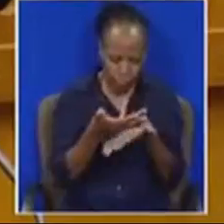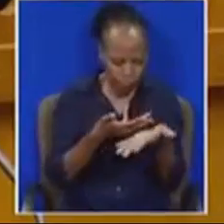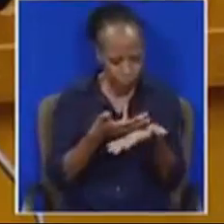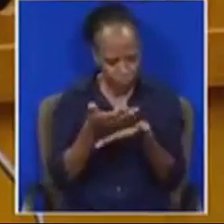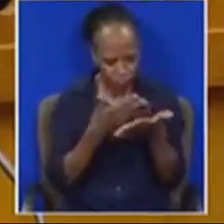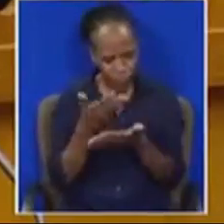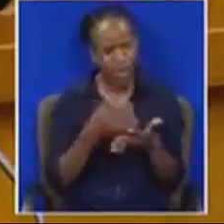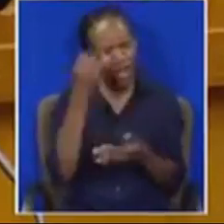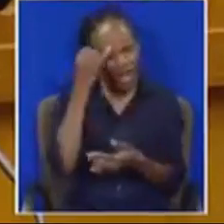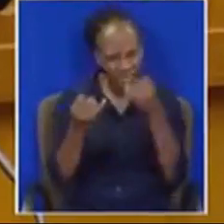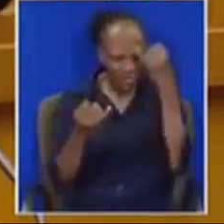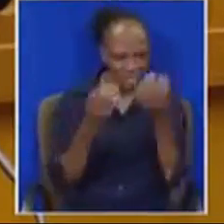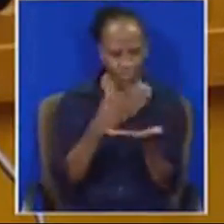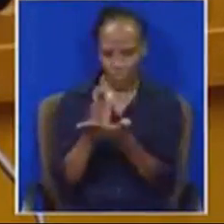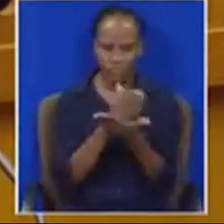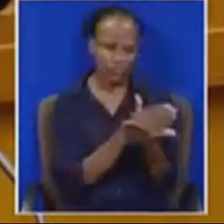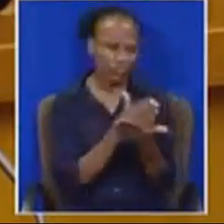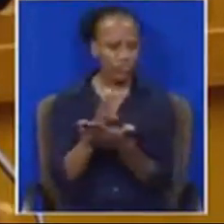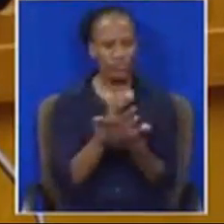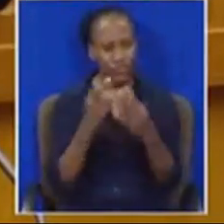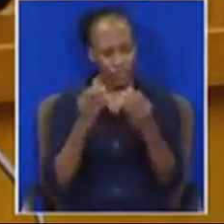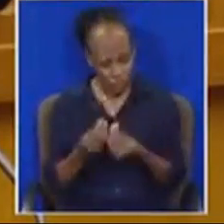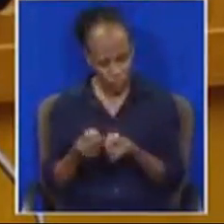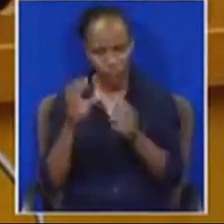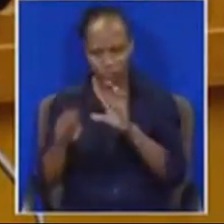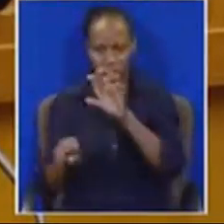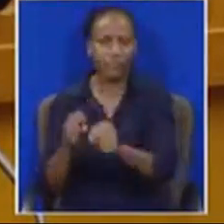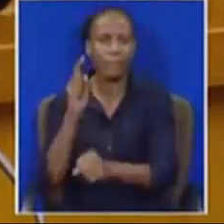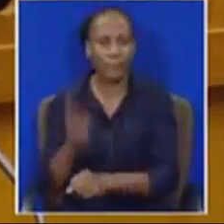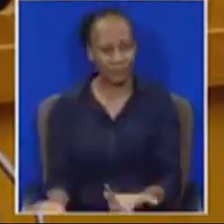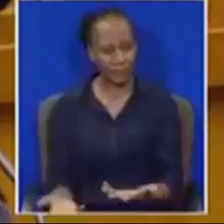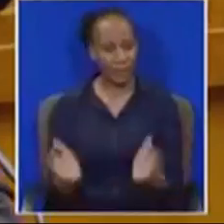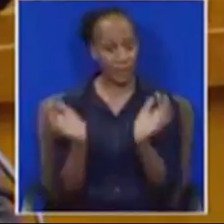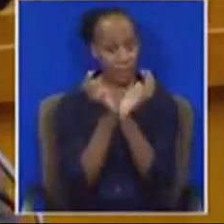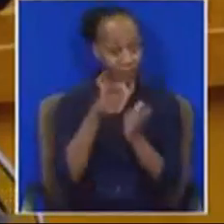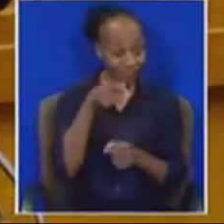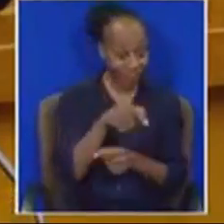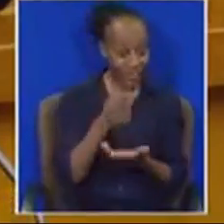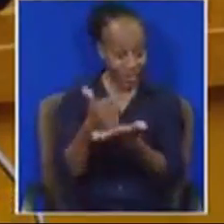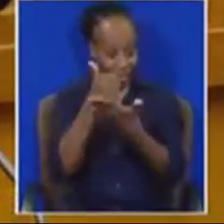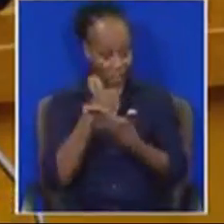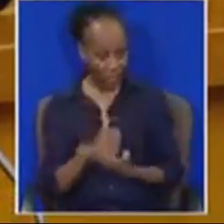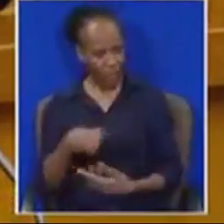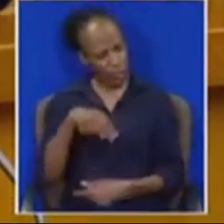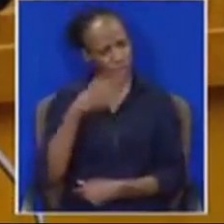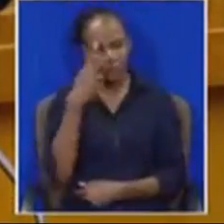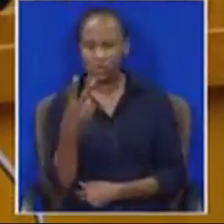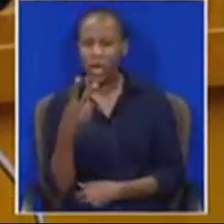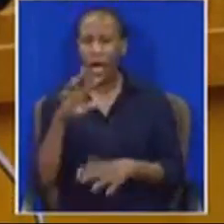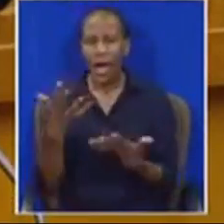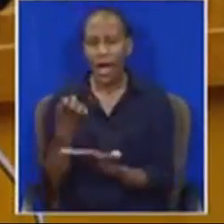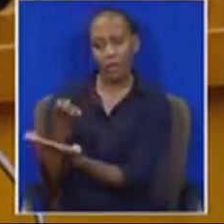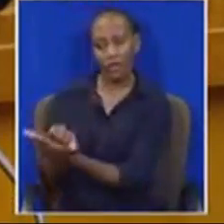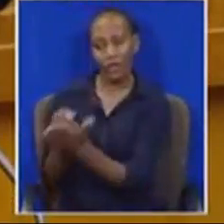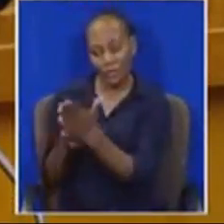come up with solutions. The summit will look at what we need to do to ensure that our economy